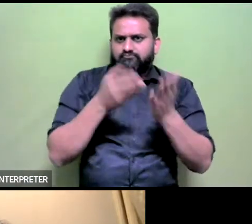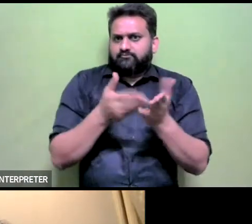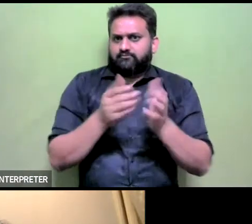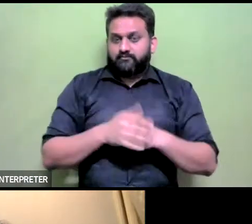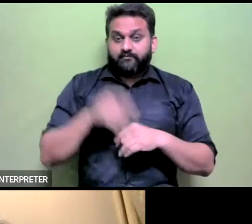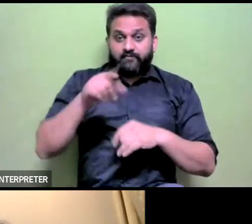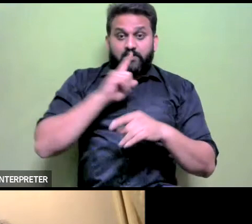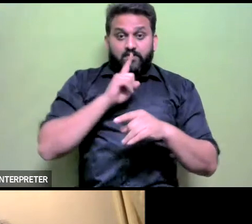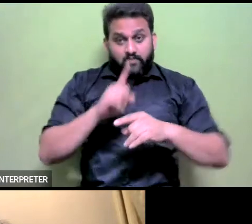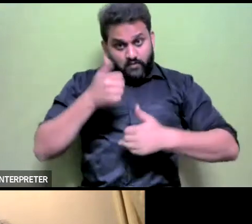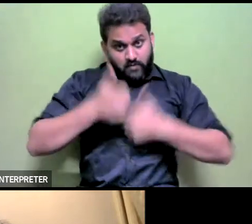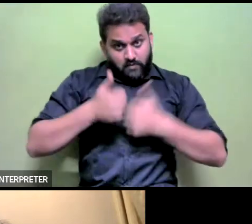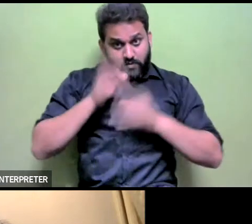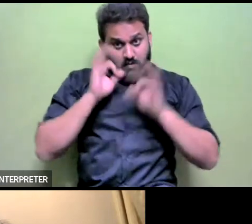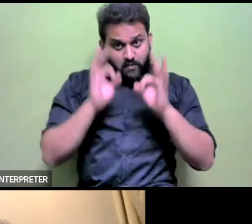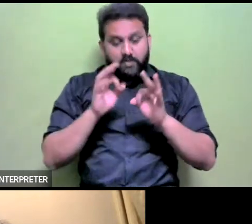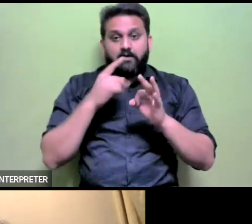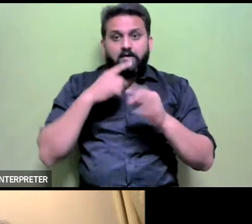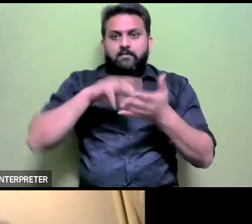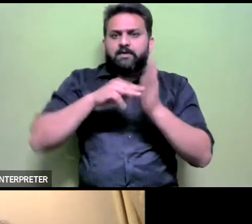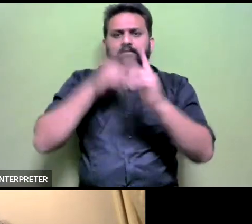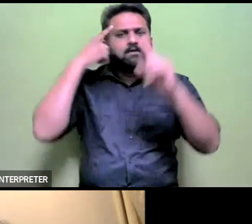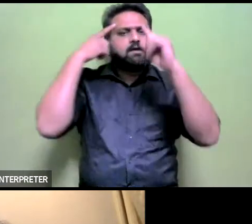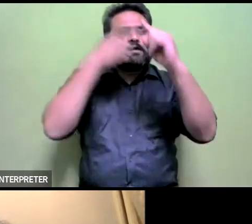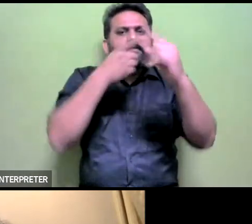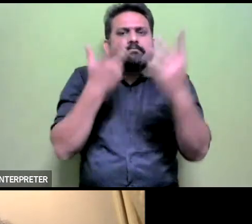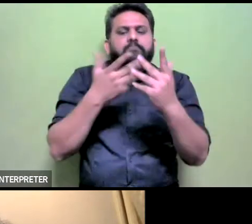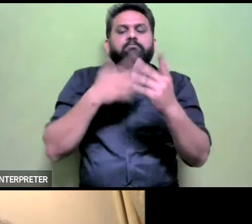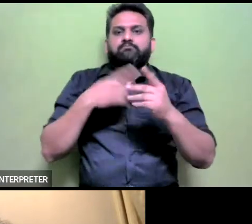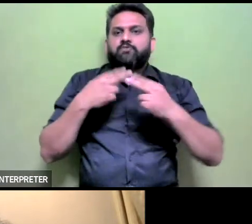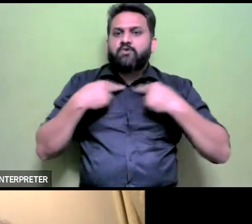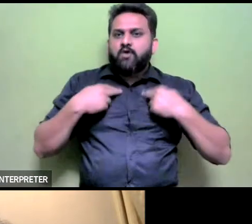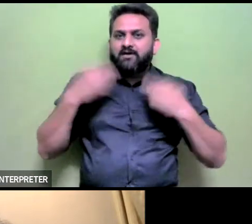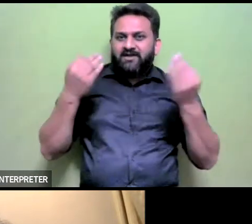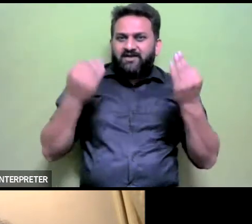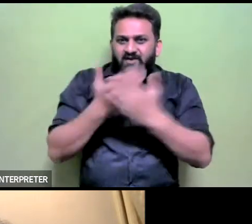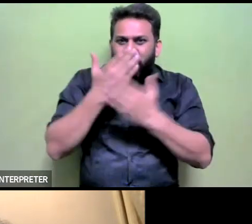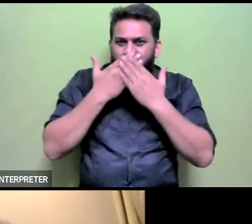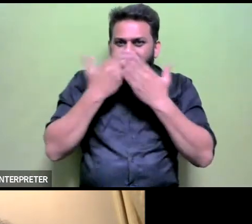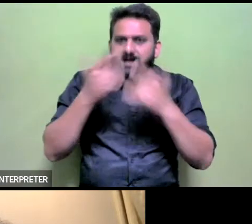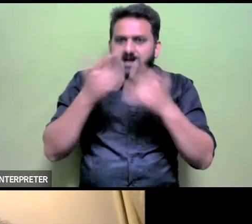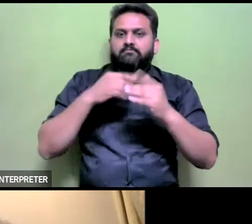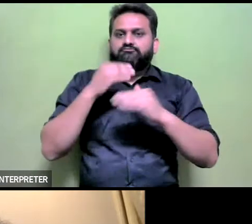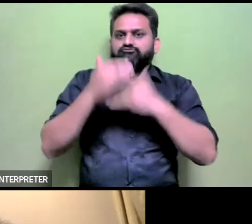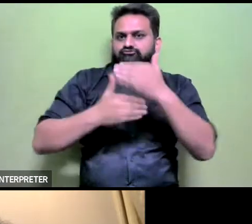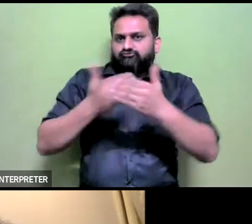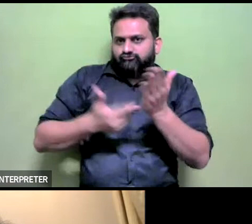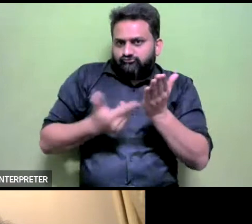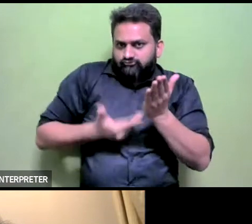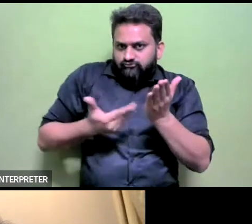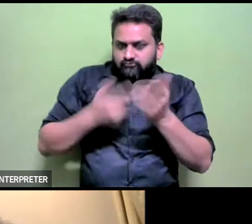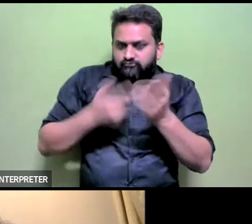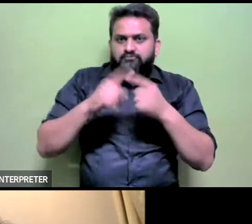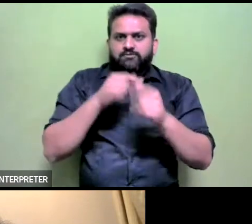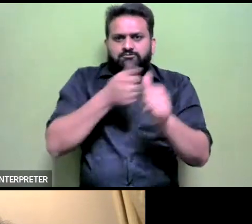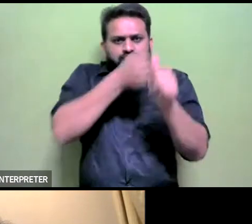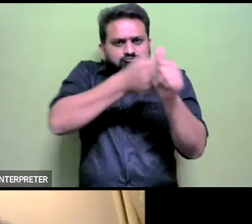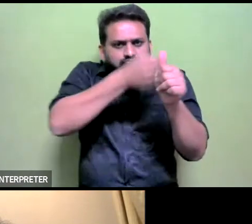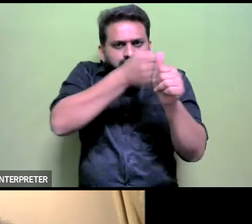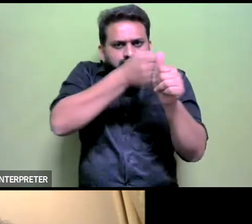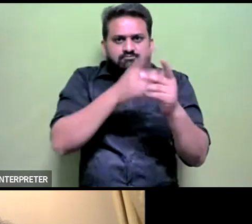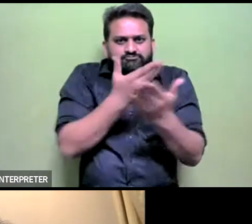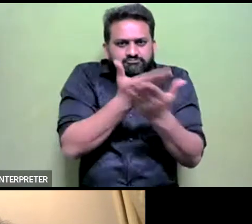new competition that aims to give training to young budding lawyers and students to improve their skills in advocacy and